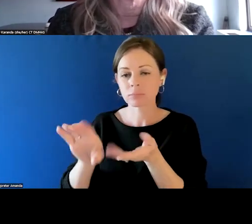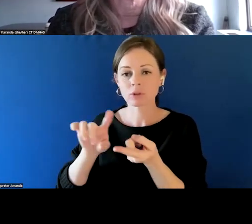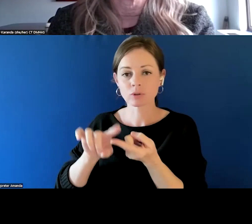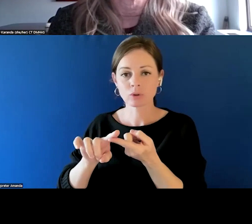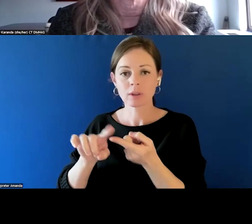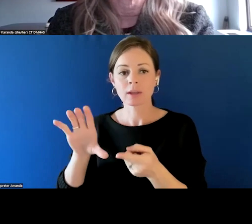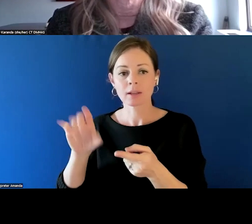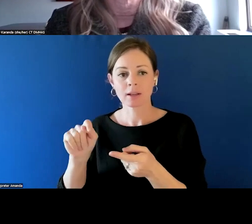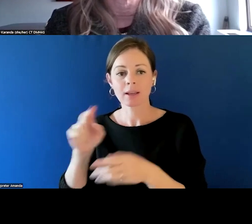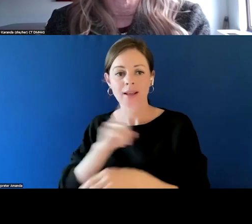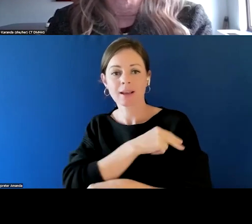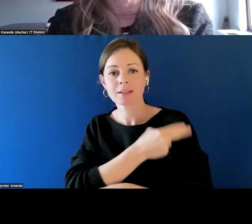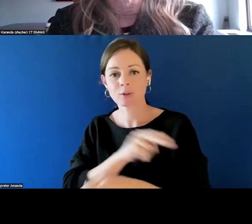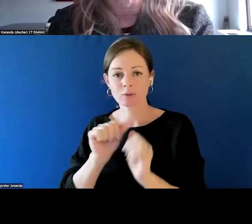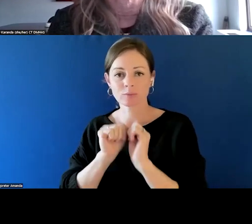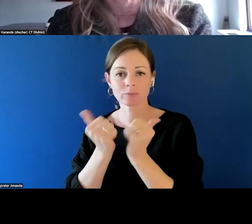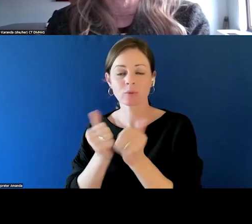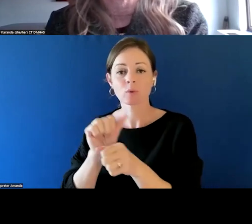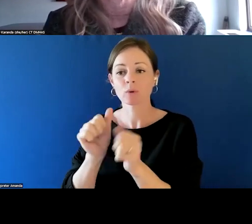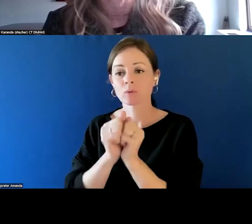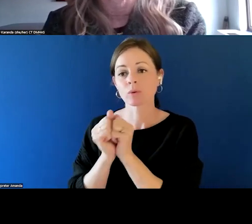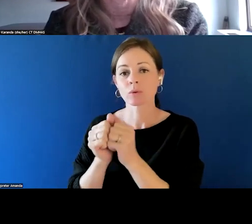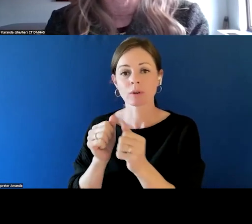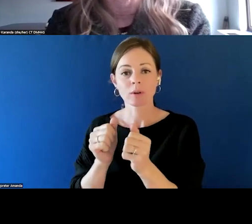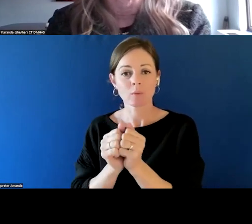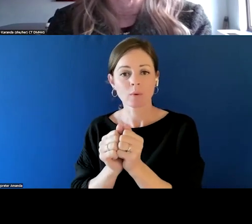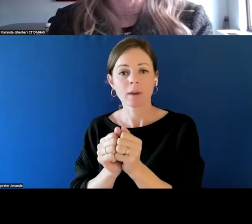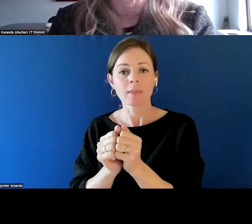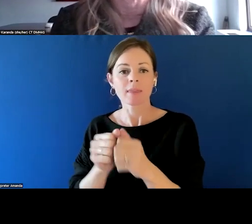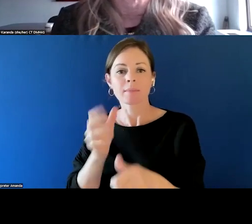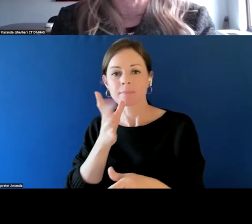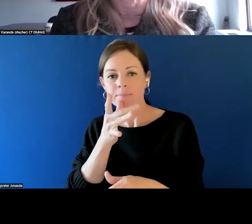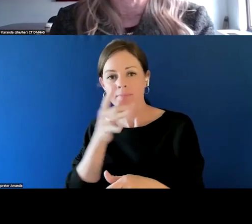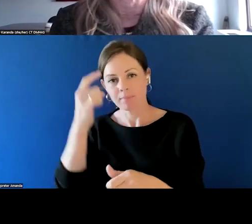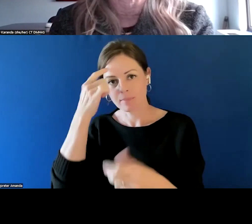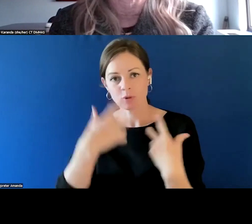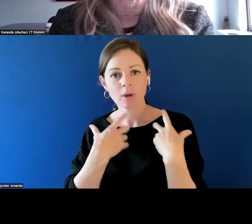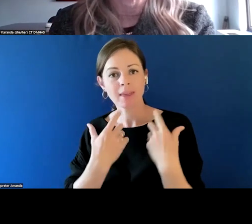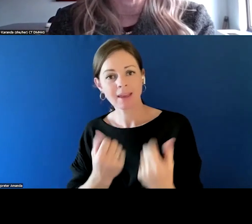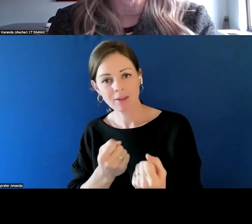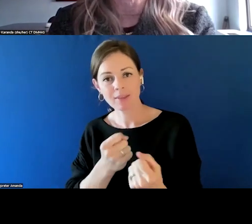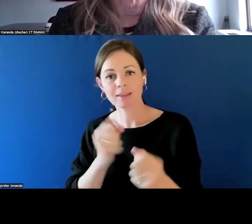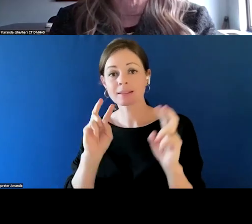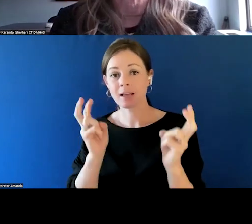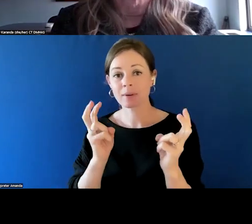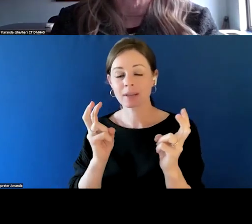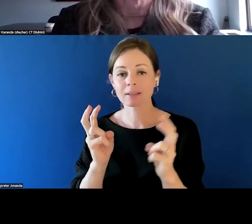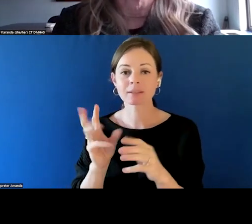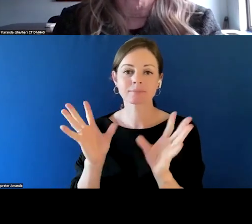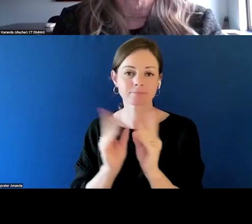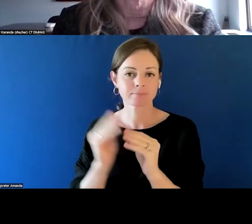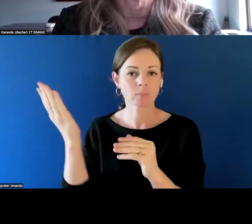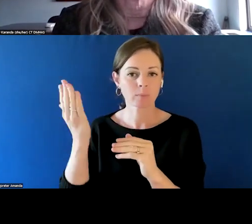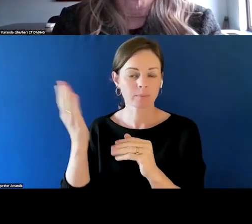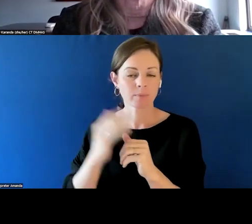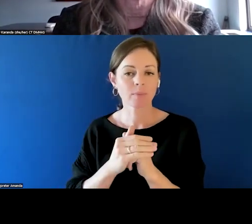Hospital Association to work in coordination with us around maternal mental health related topics and webinars. So those are also